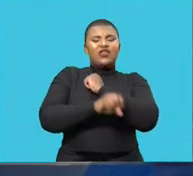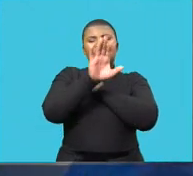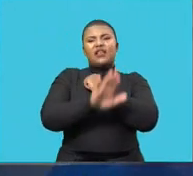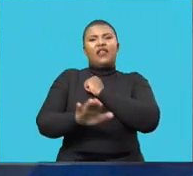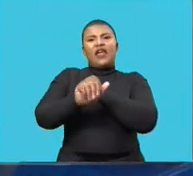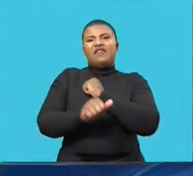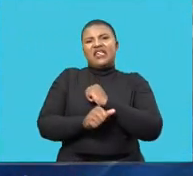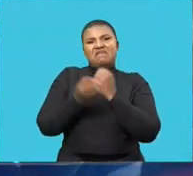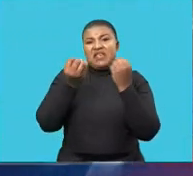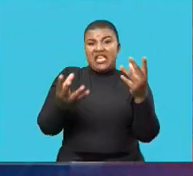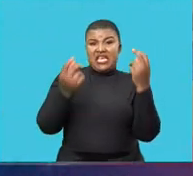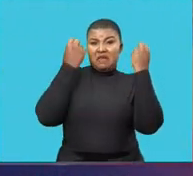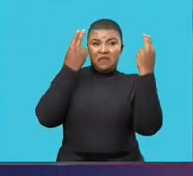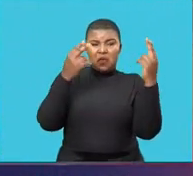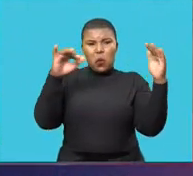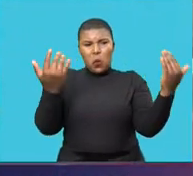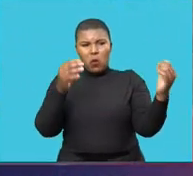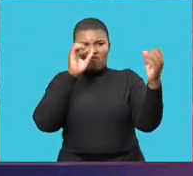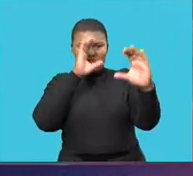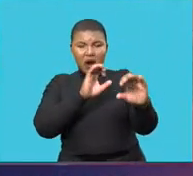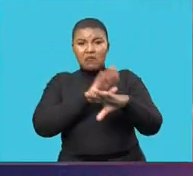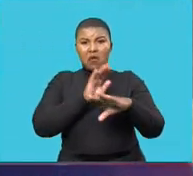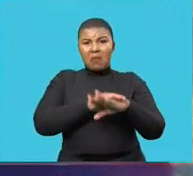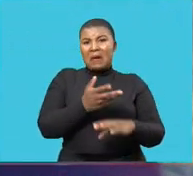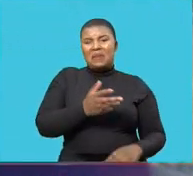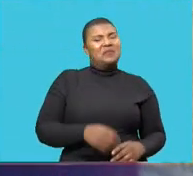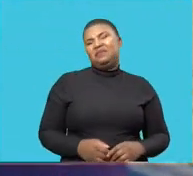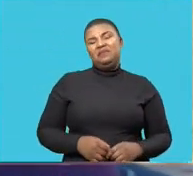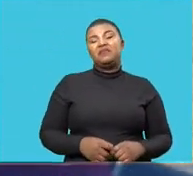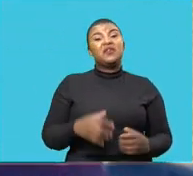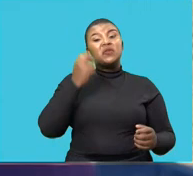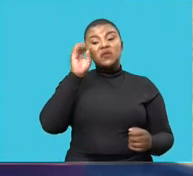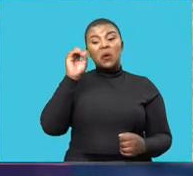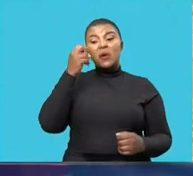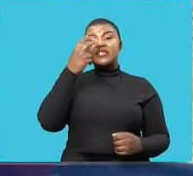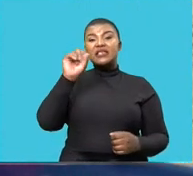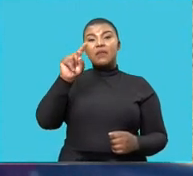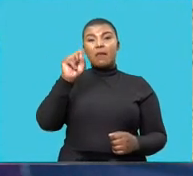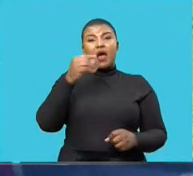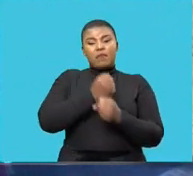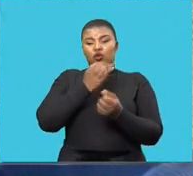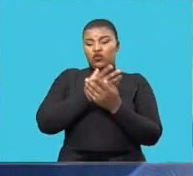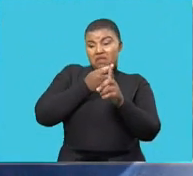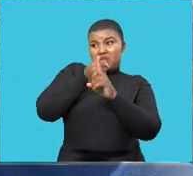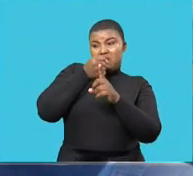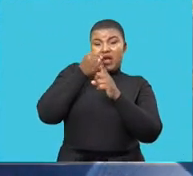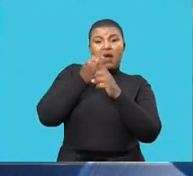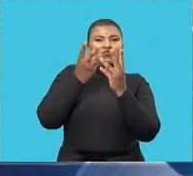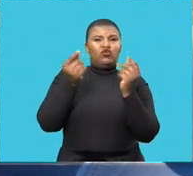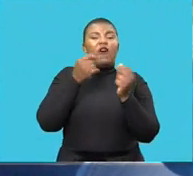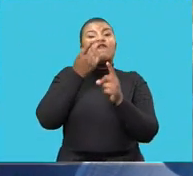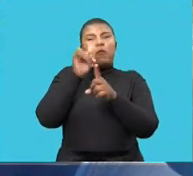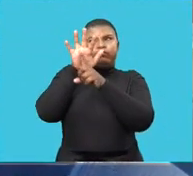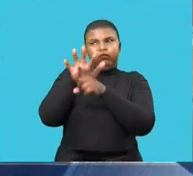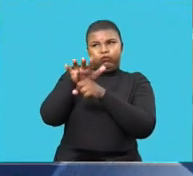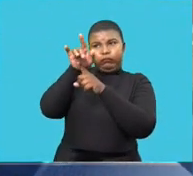given as much attention as they need to. So this initiative is also an awareness campaign and a fight to put pressure on